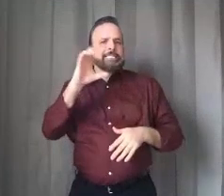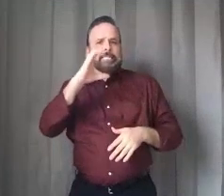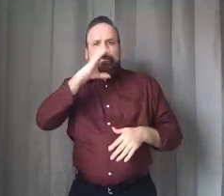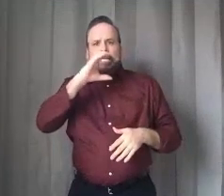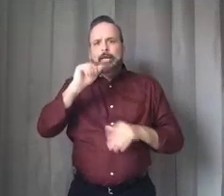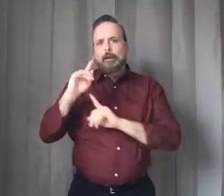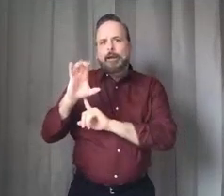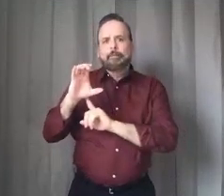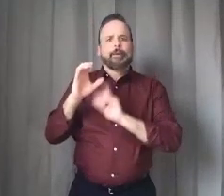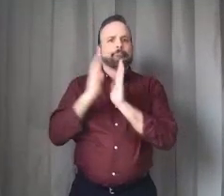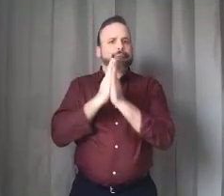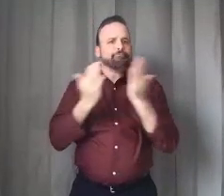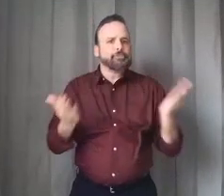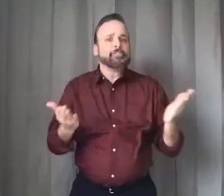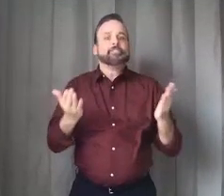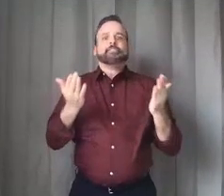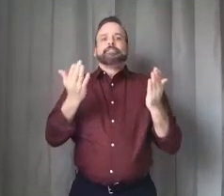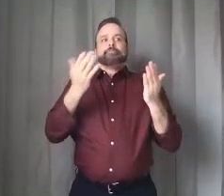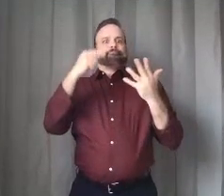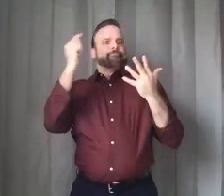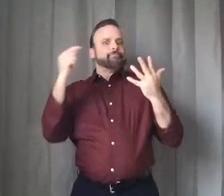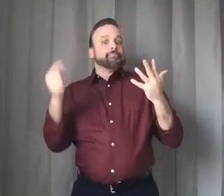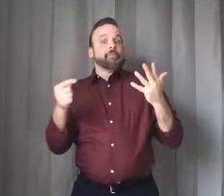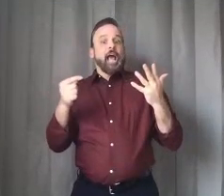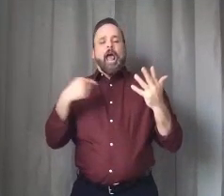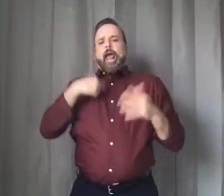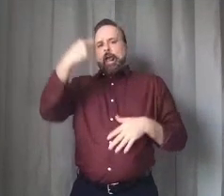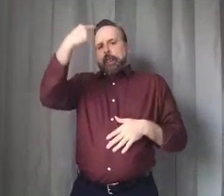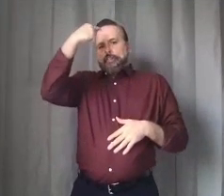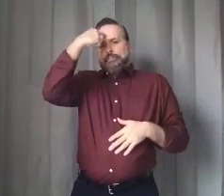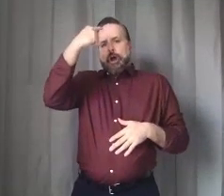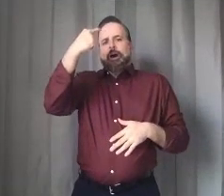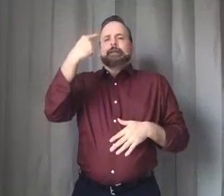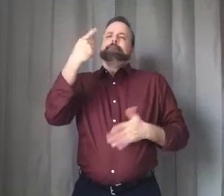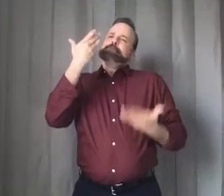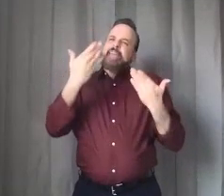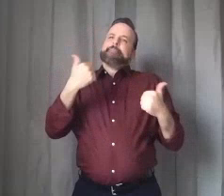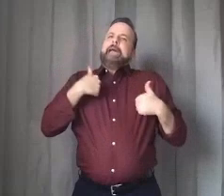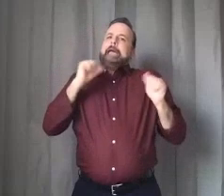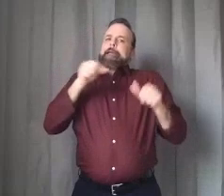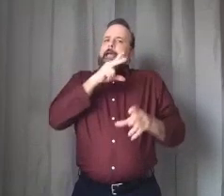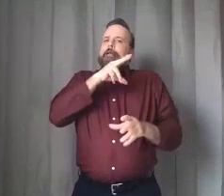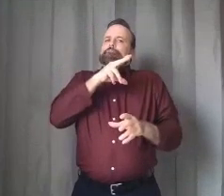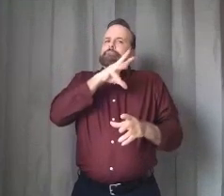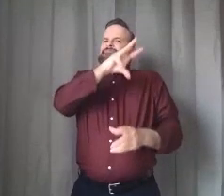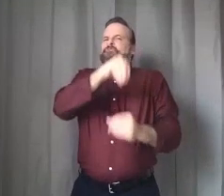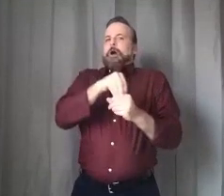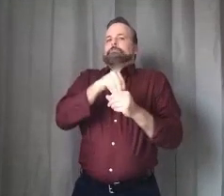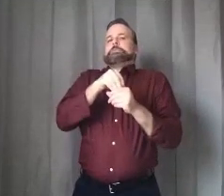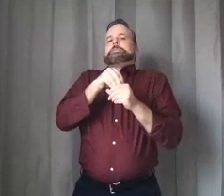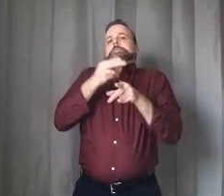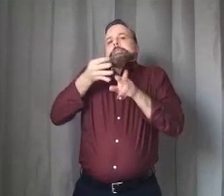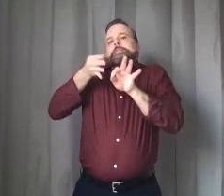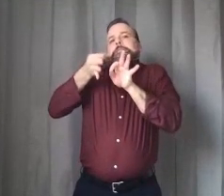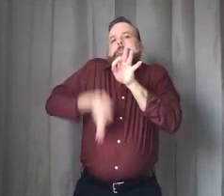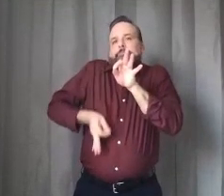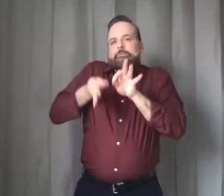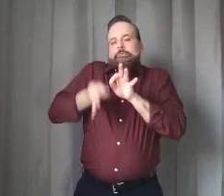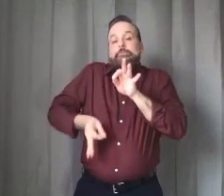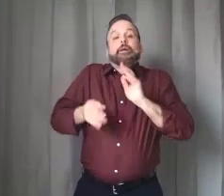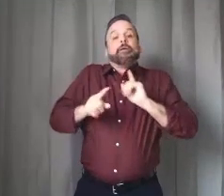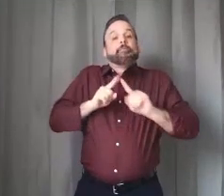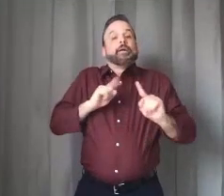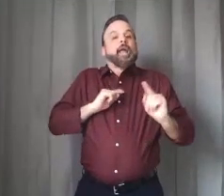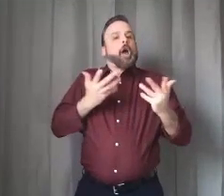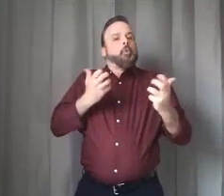those things. I thought the only way to do this would to be in a smaller way. So I want that for